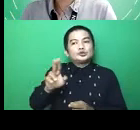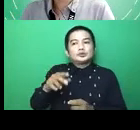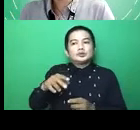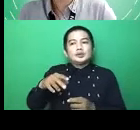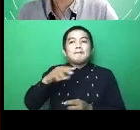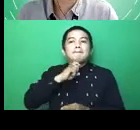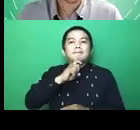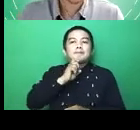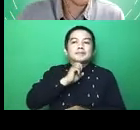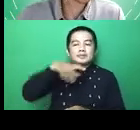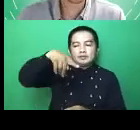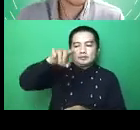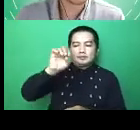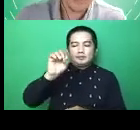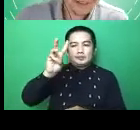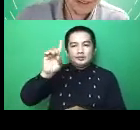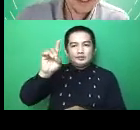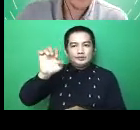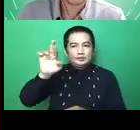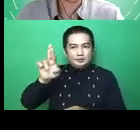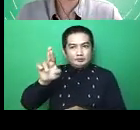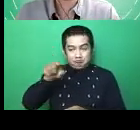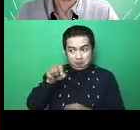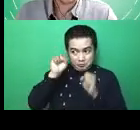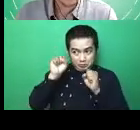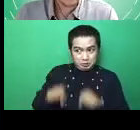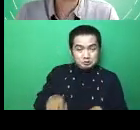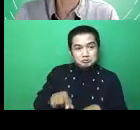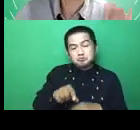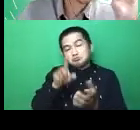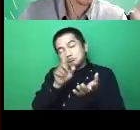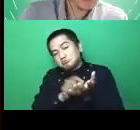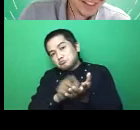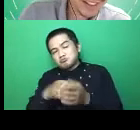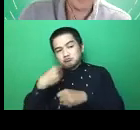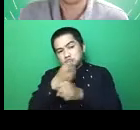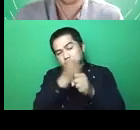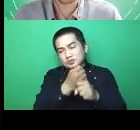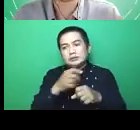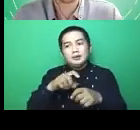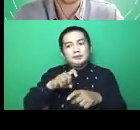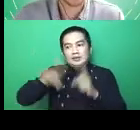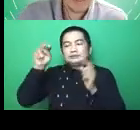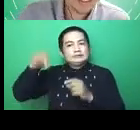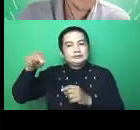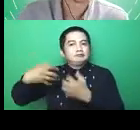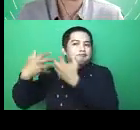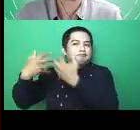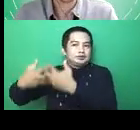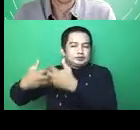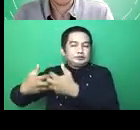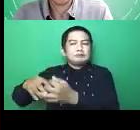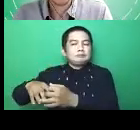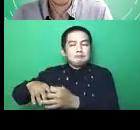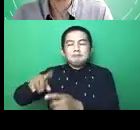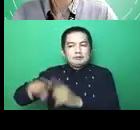the questions that are usually found is, can you 3D print metal? And the truth is, yes. You need a specific machine. They are actually quite expensive, but you